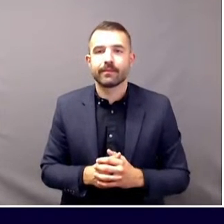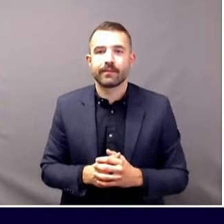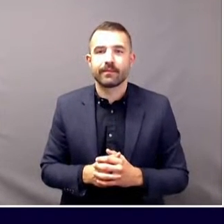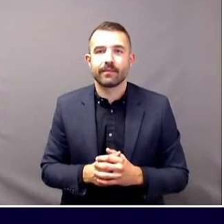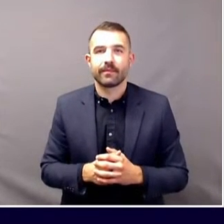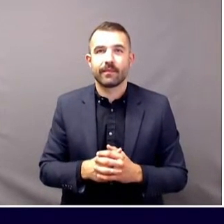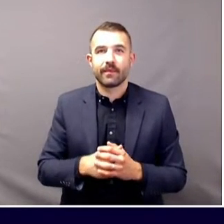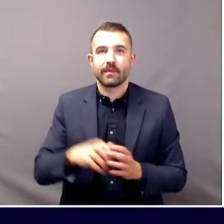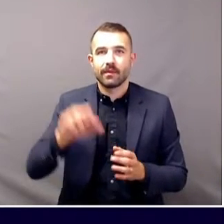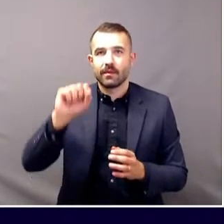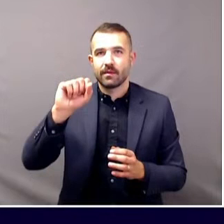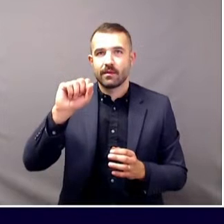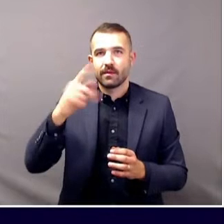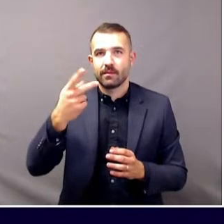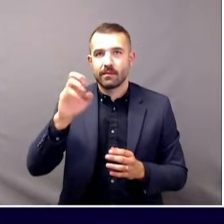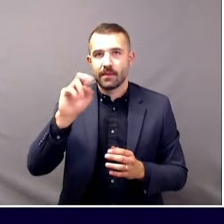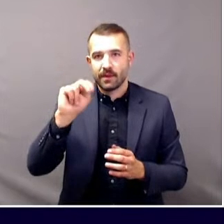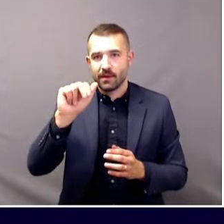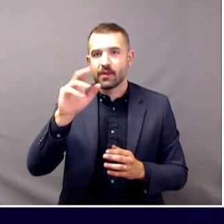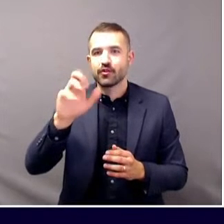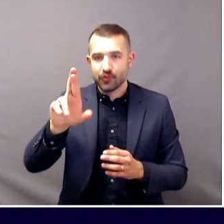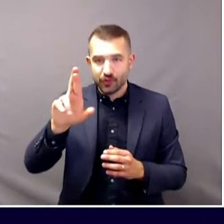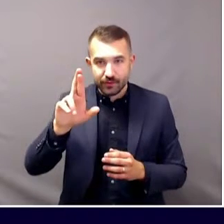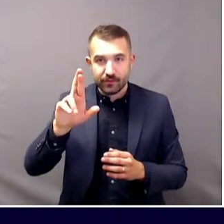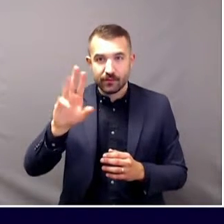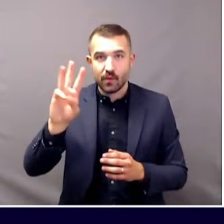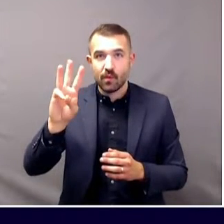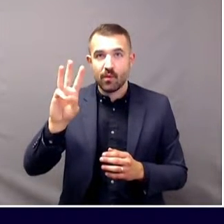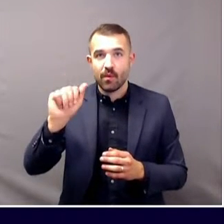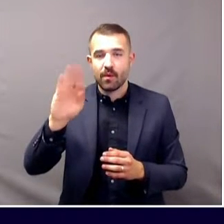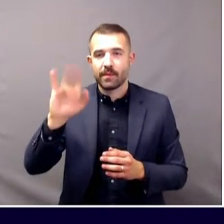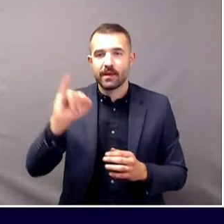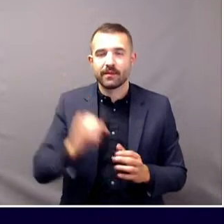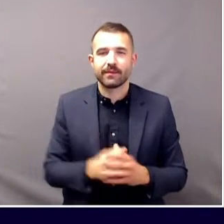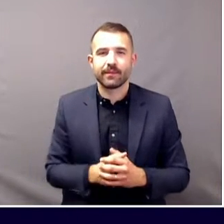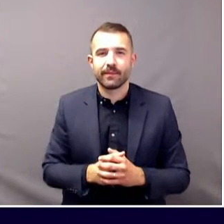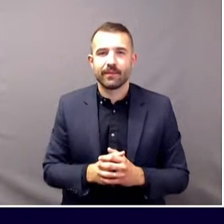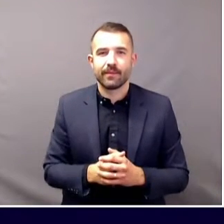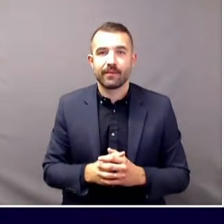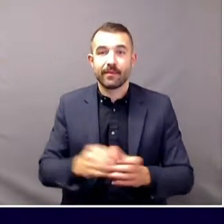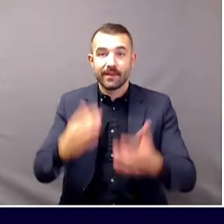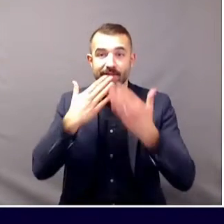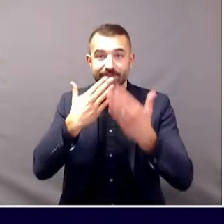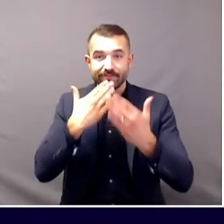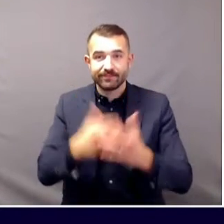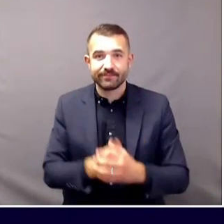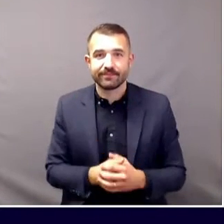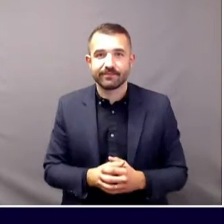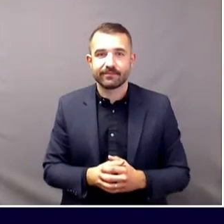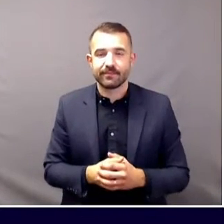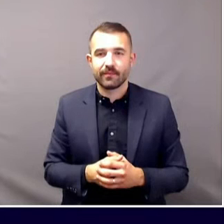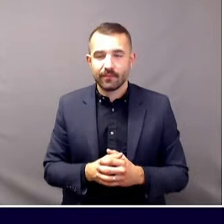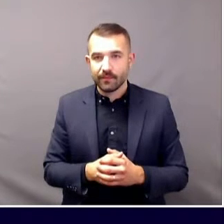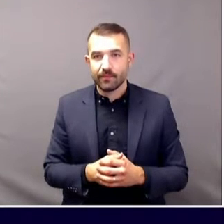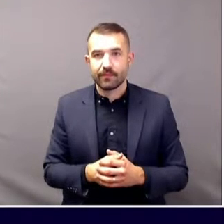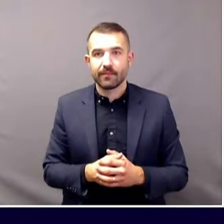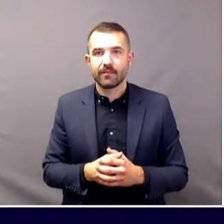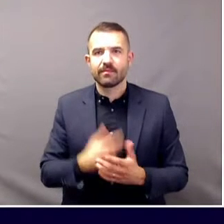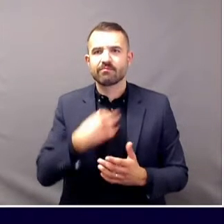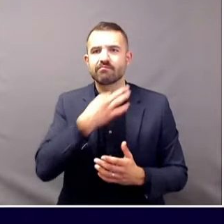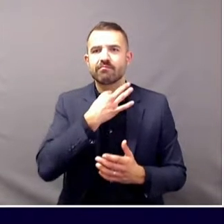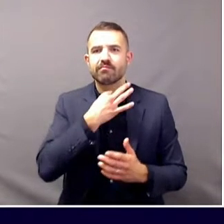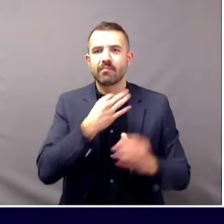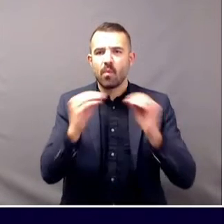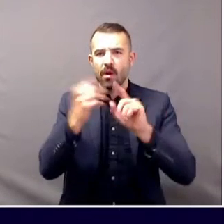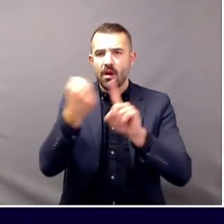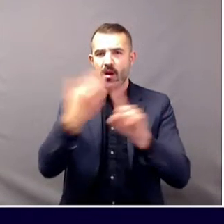Spencer Roberts at WABI. Thank you. I just want looking for some more details on the Hassan outbreak